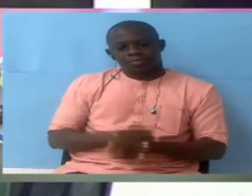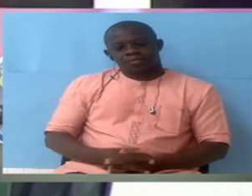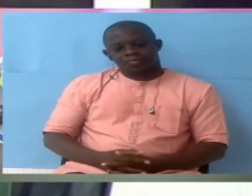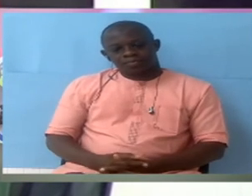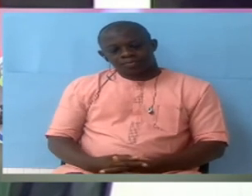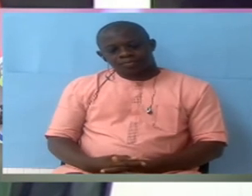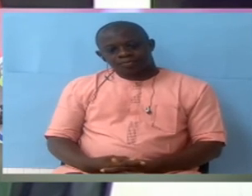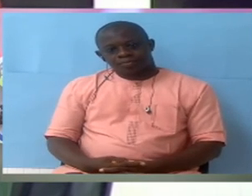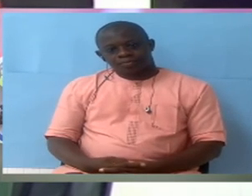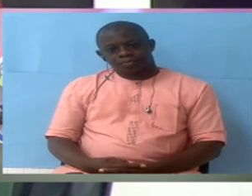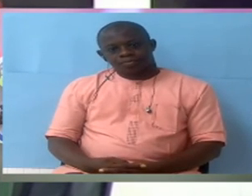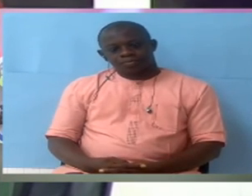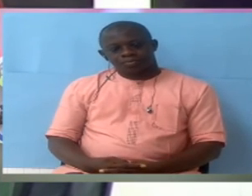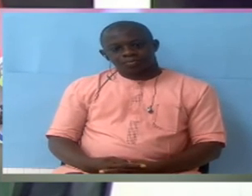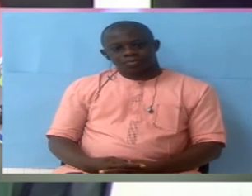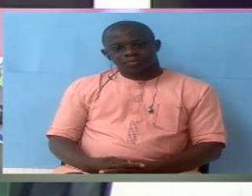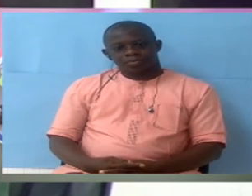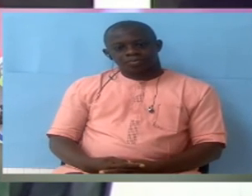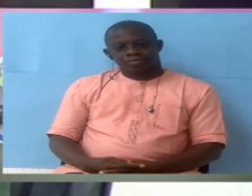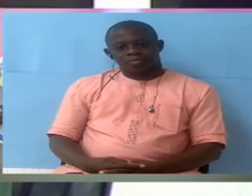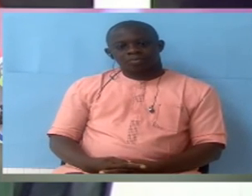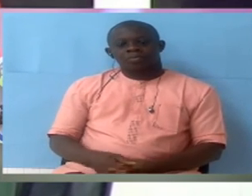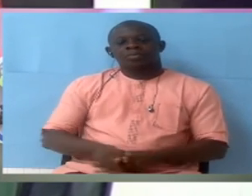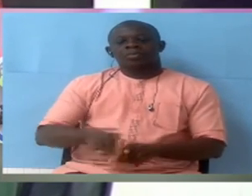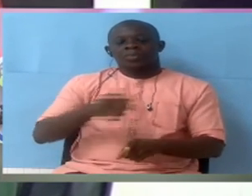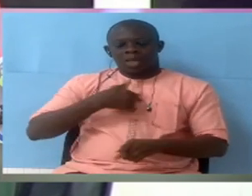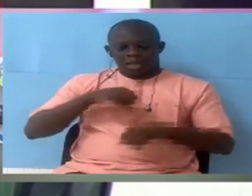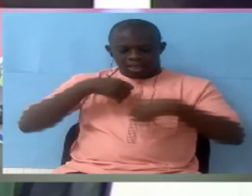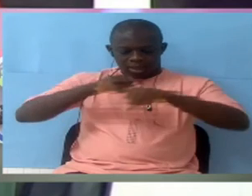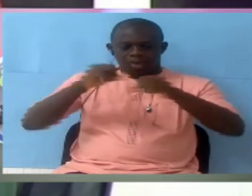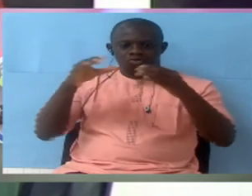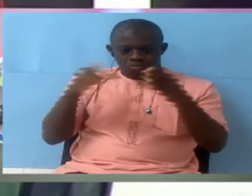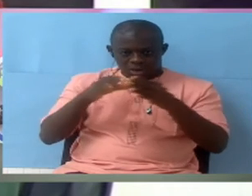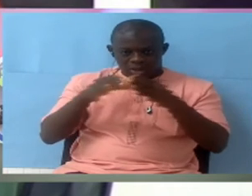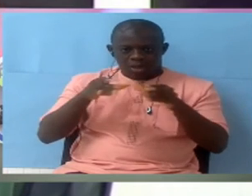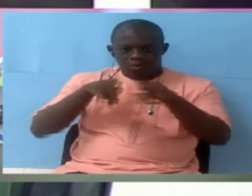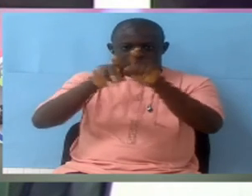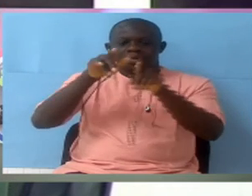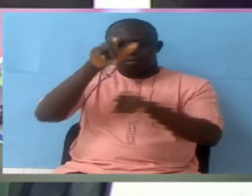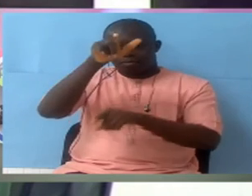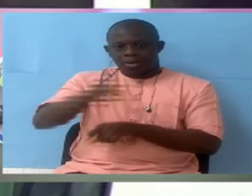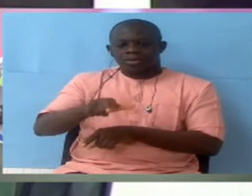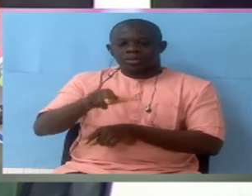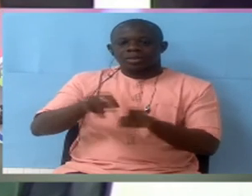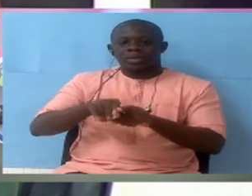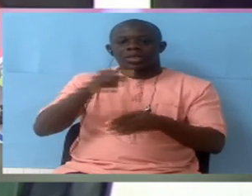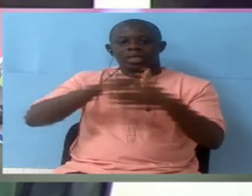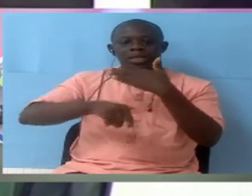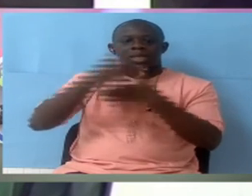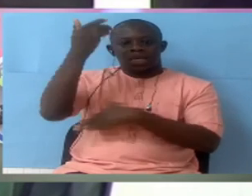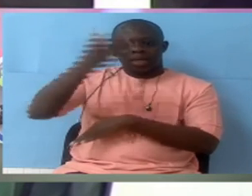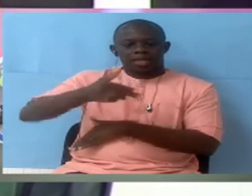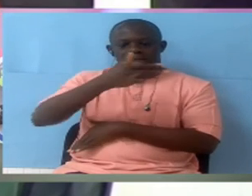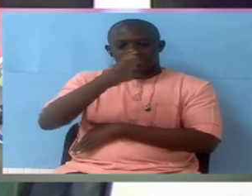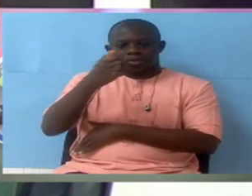jabi. I trained together with him in 1992-93. Man dama jangandor ak